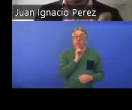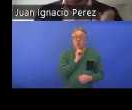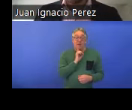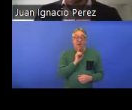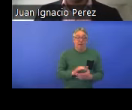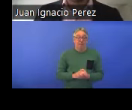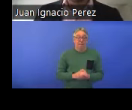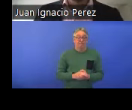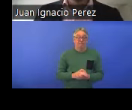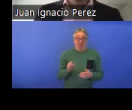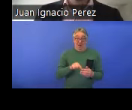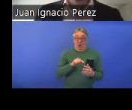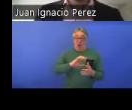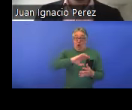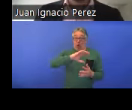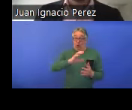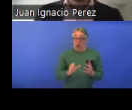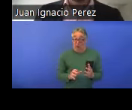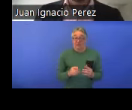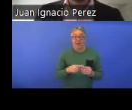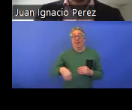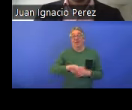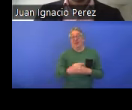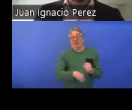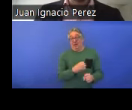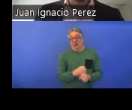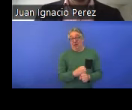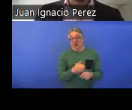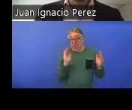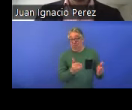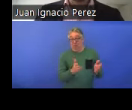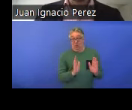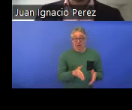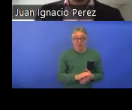but all of those countries towards next March. We move forward.